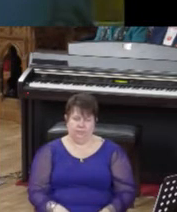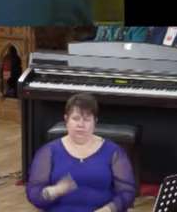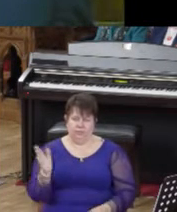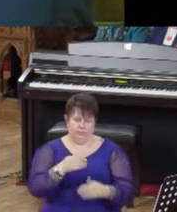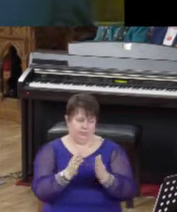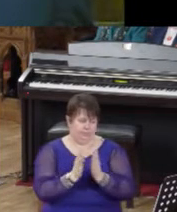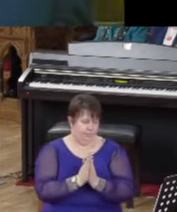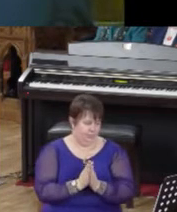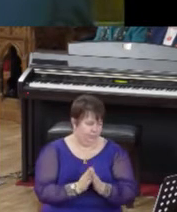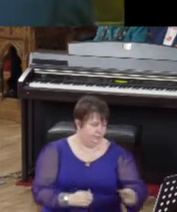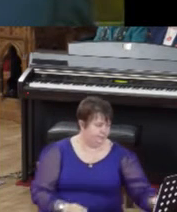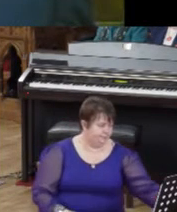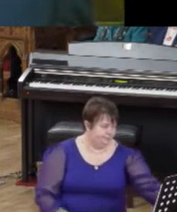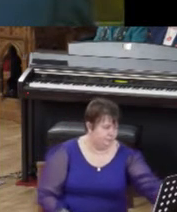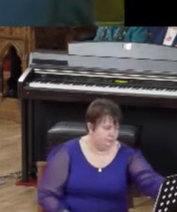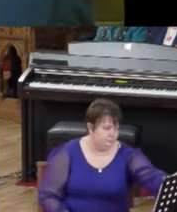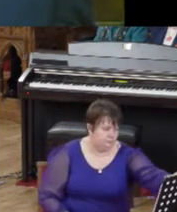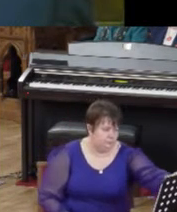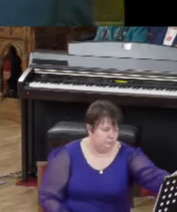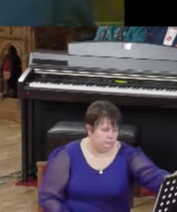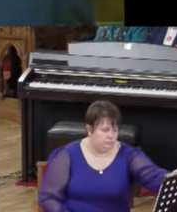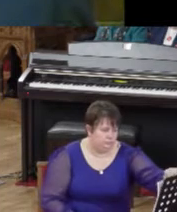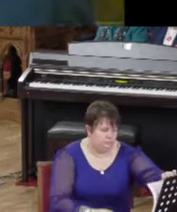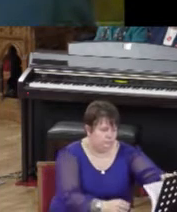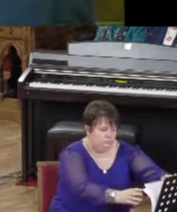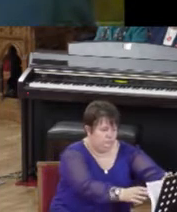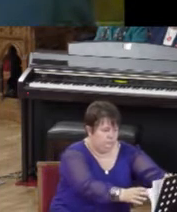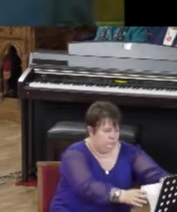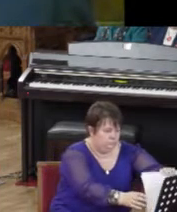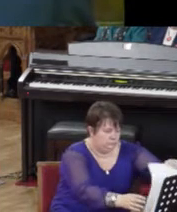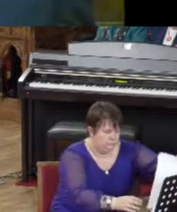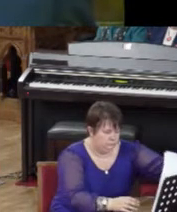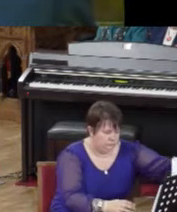pray together, shall we? Let us pray.